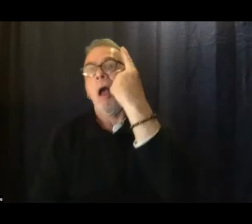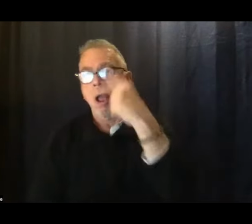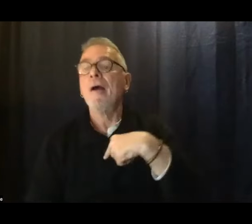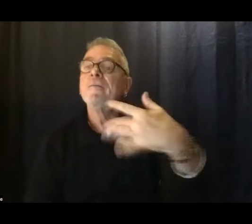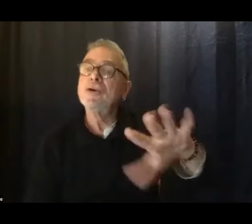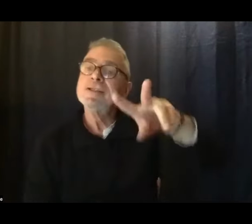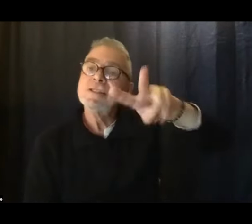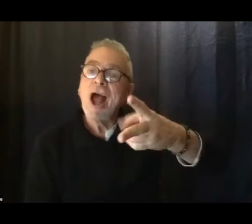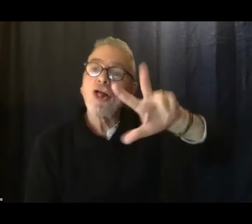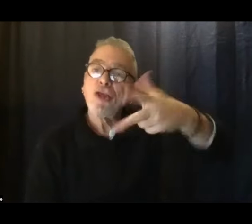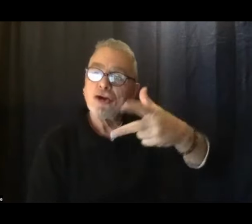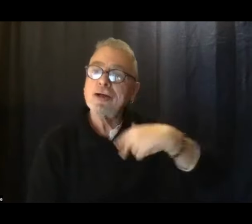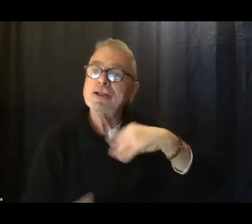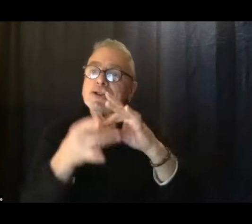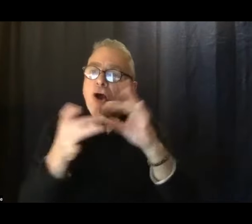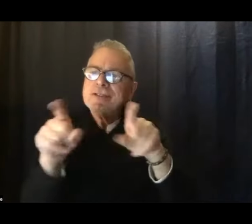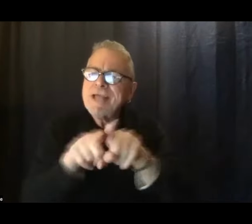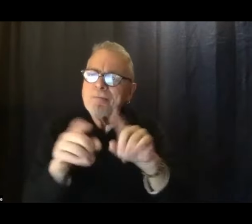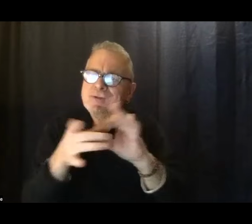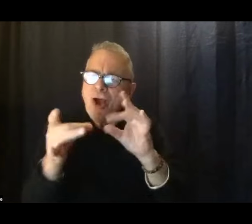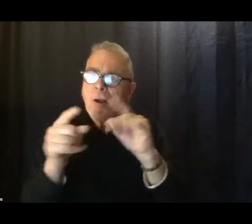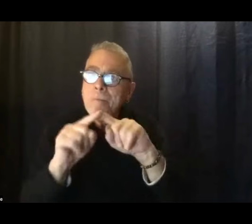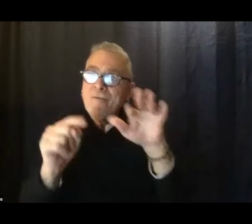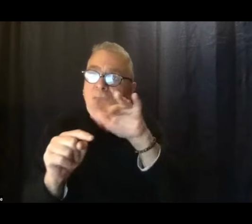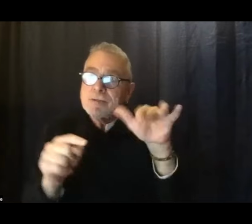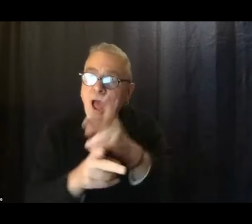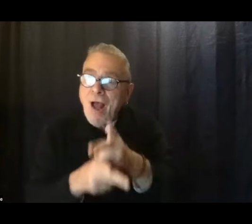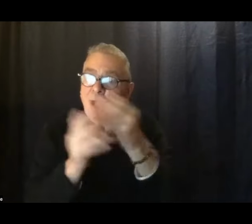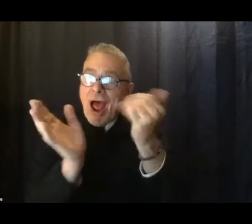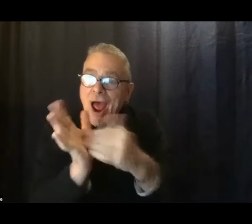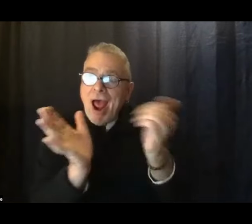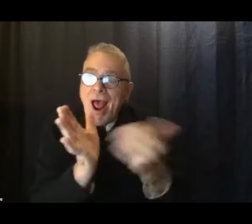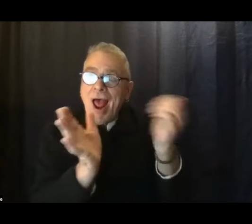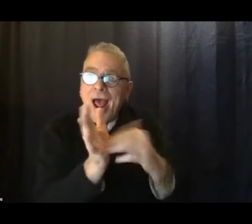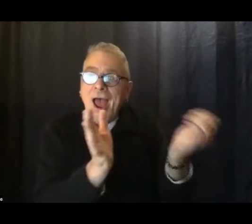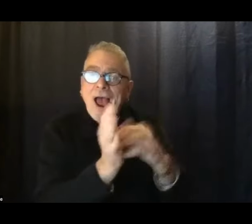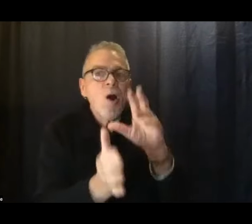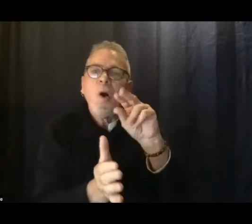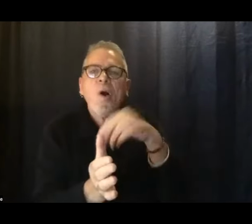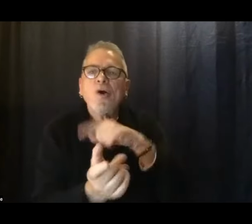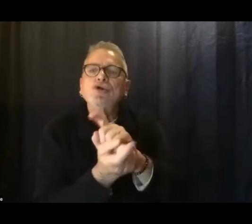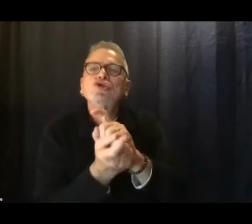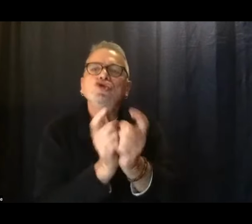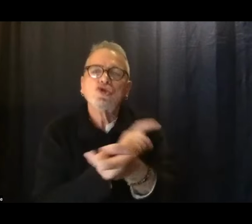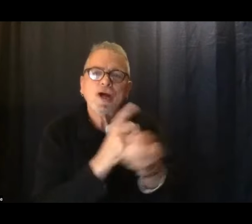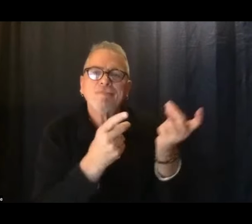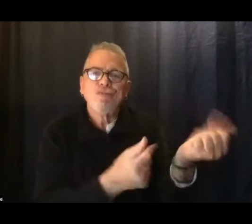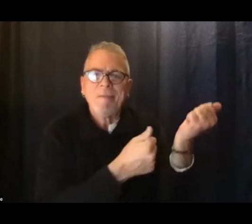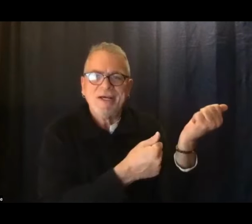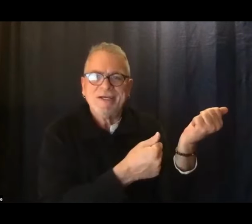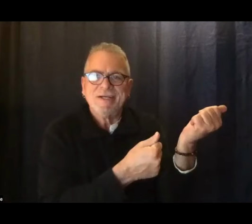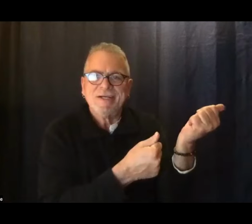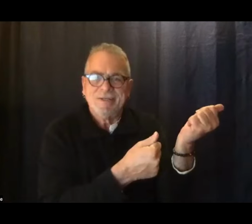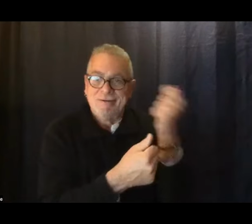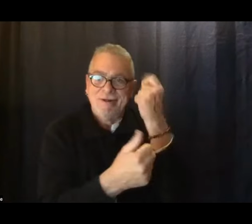So the first time it's introduced, it's typically I will start with the careful fingerspelling. The second or third time, it's going